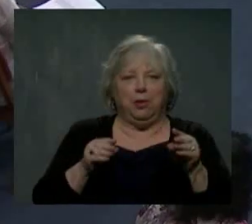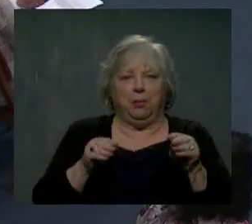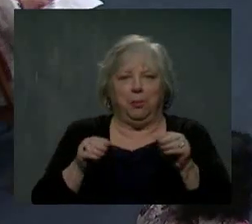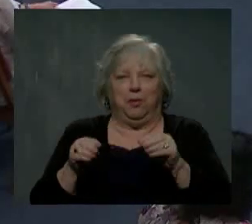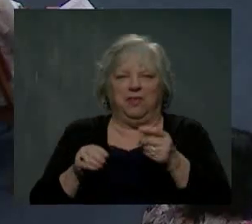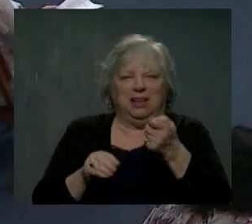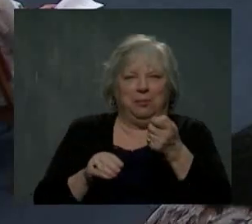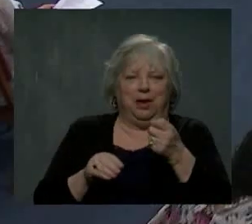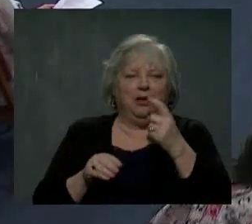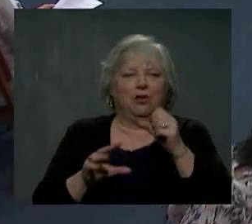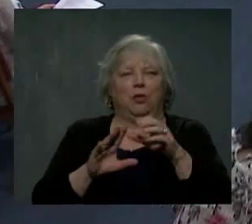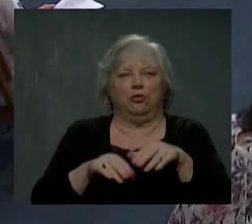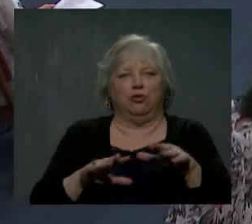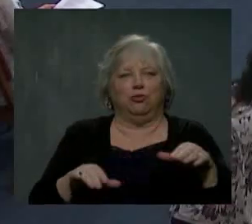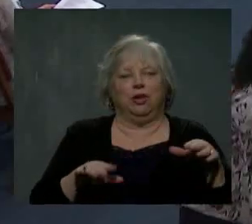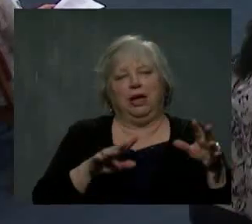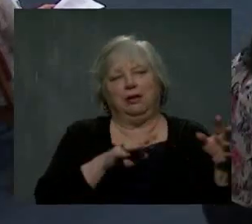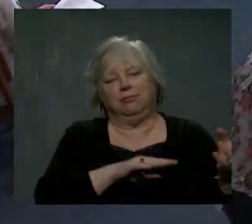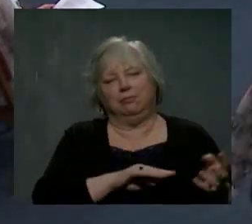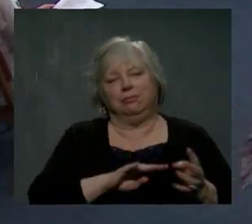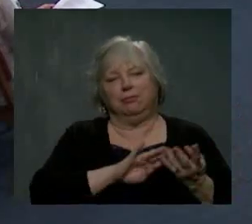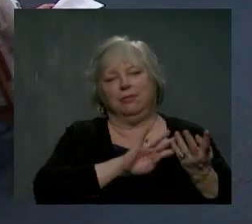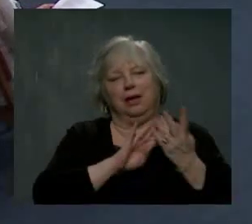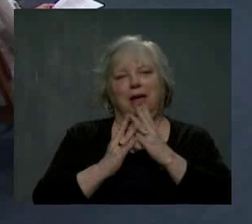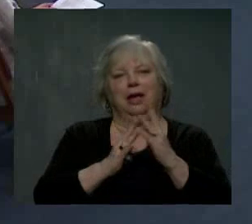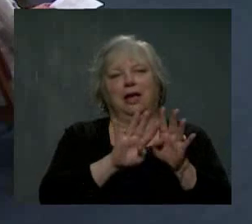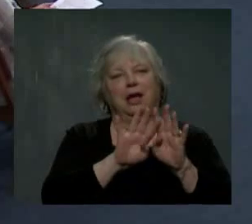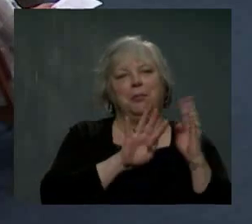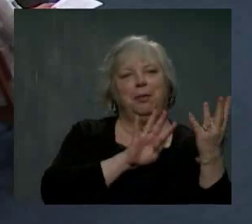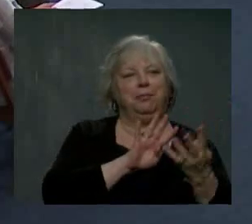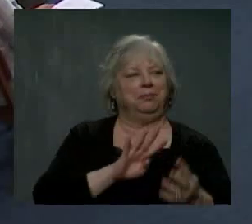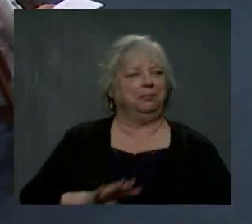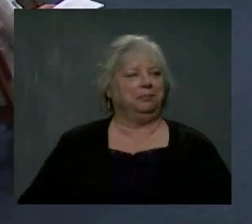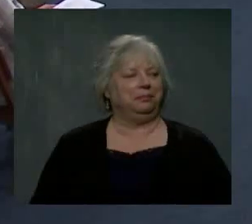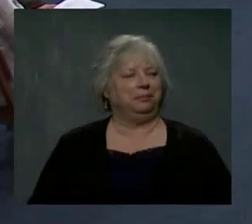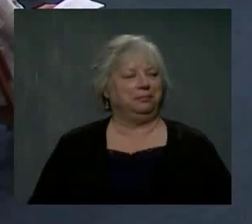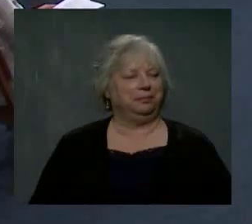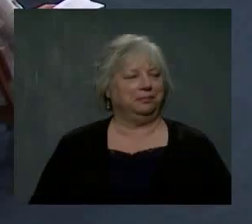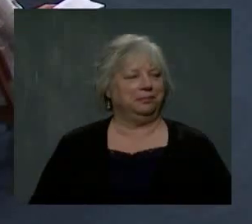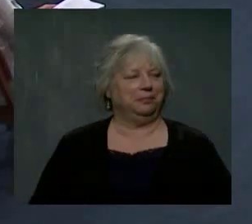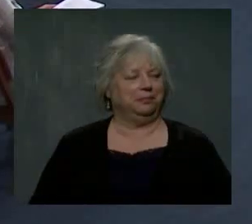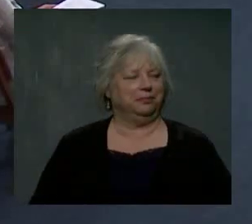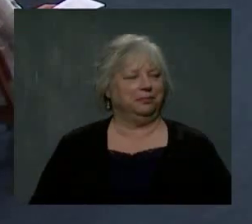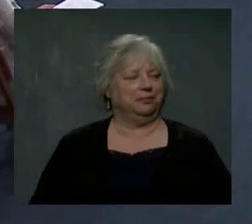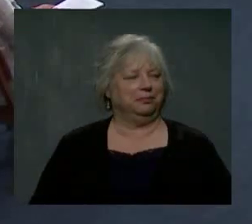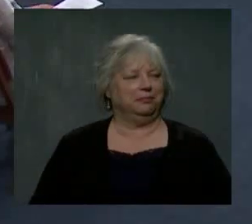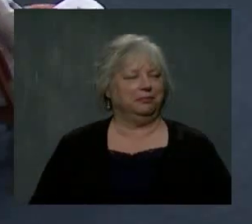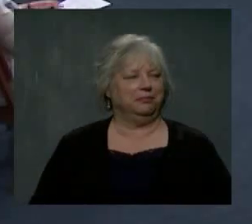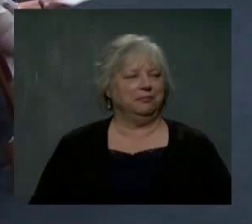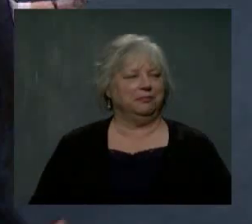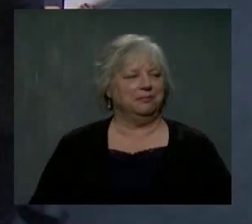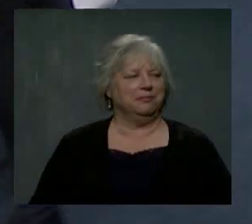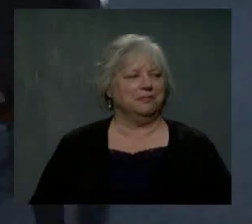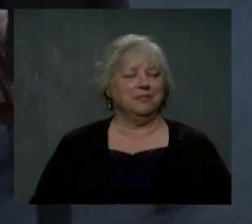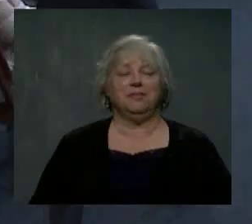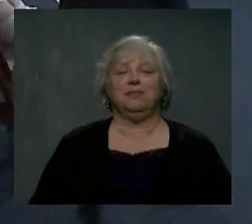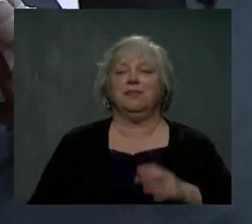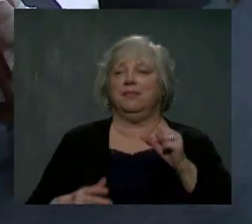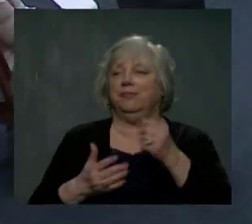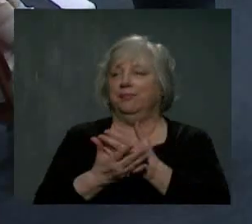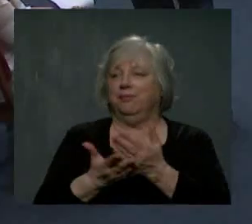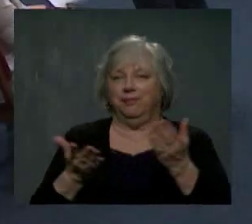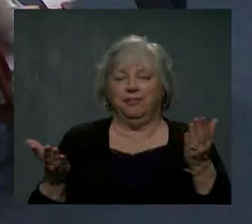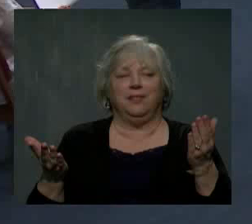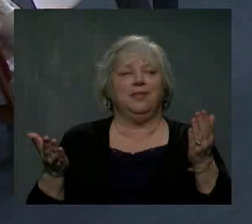so we can accommodate the children. Okay, so Vice Mayor, City